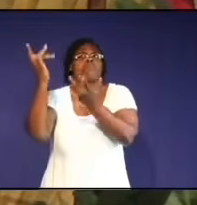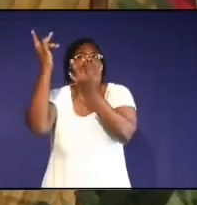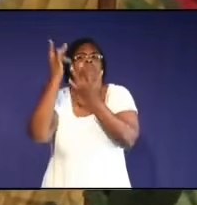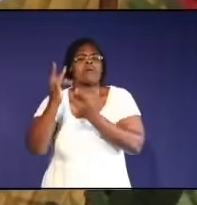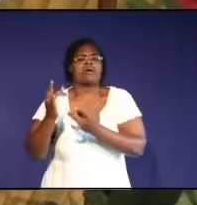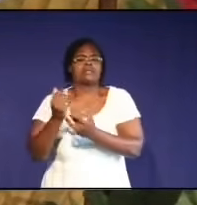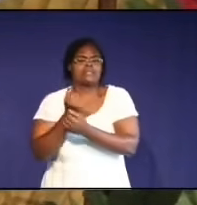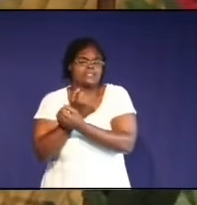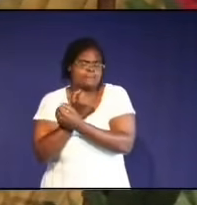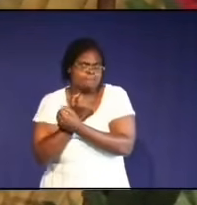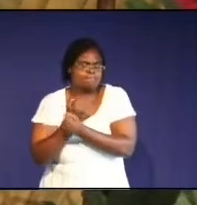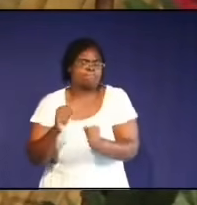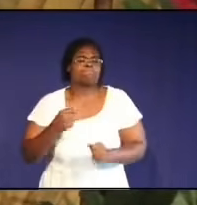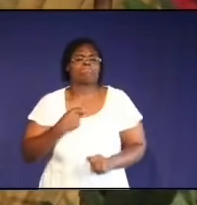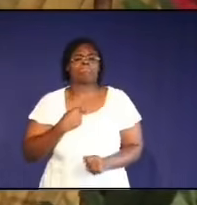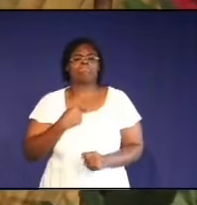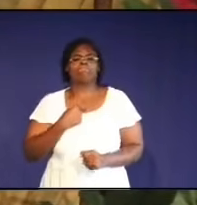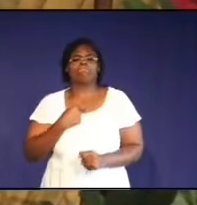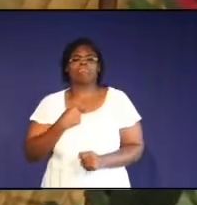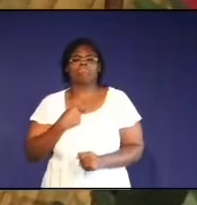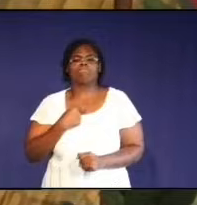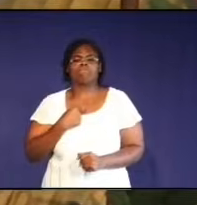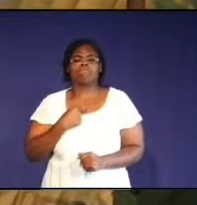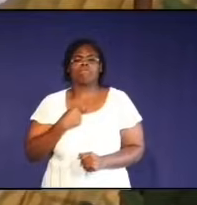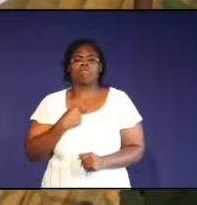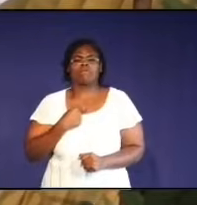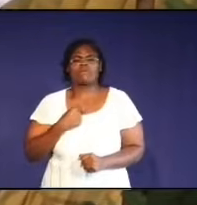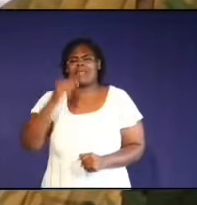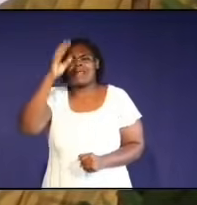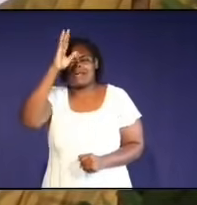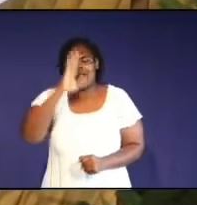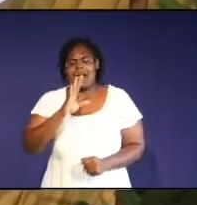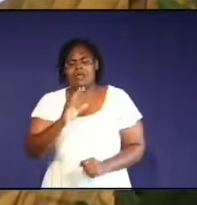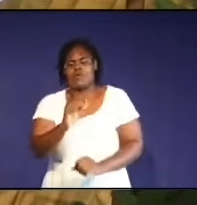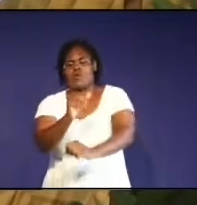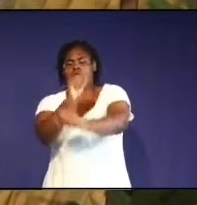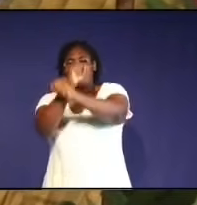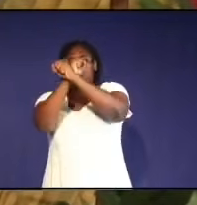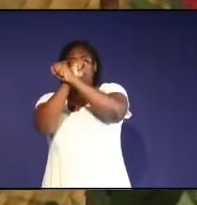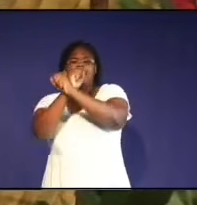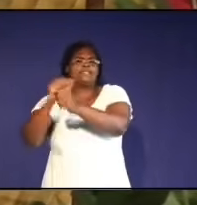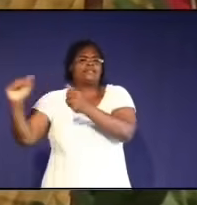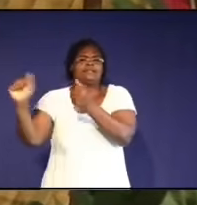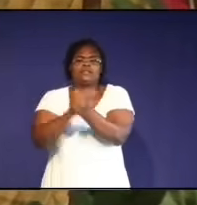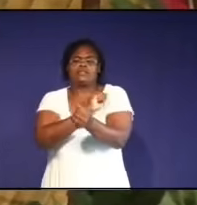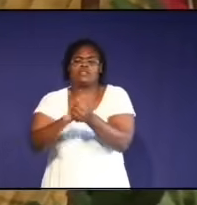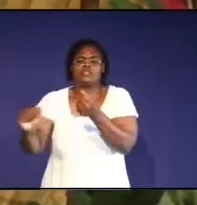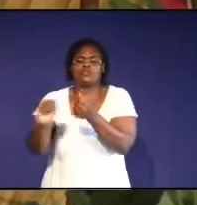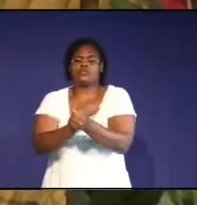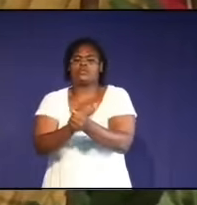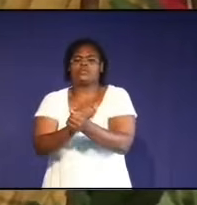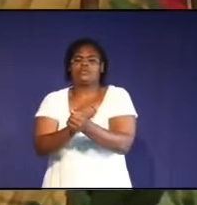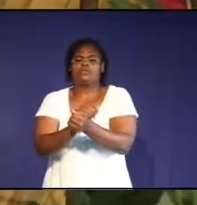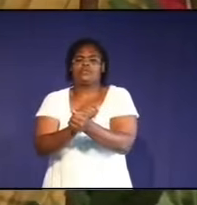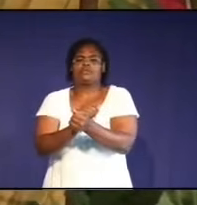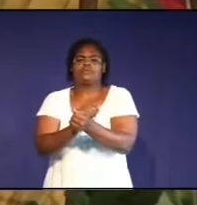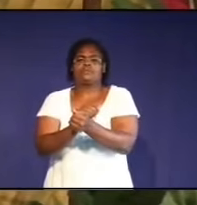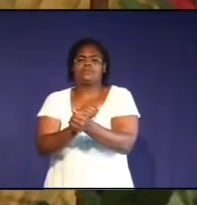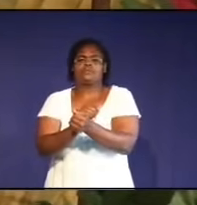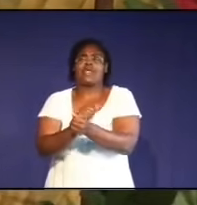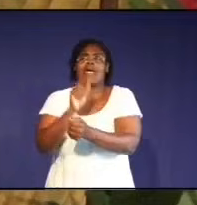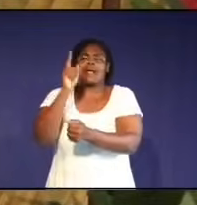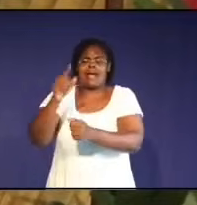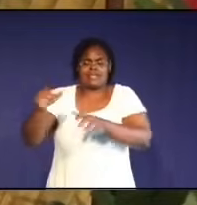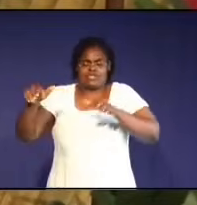so you wouldn't let go. He's holding back destruction. He's shaking you up,